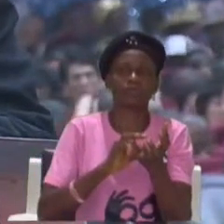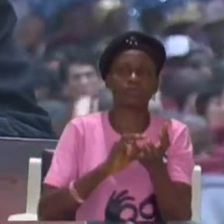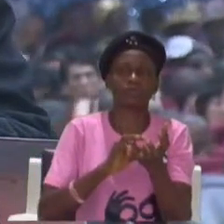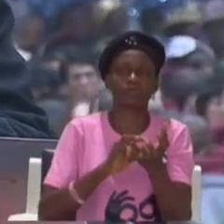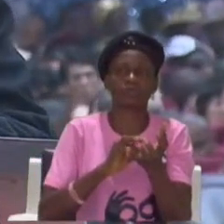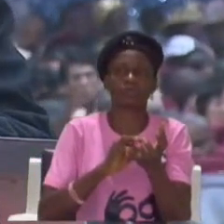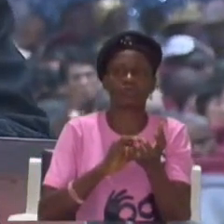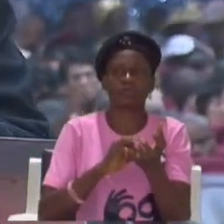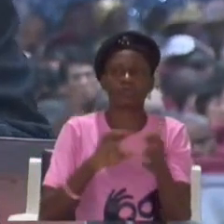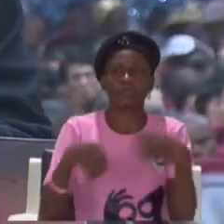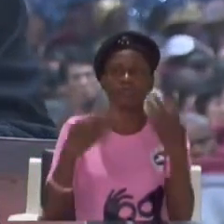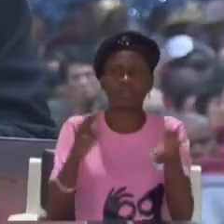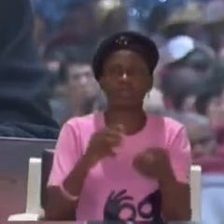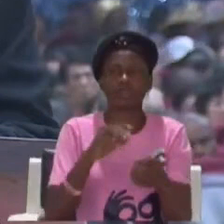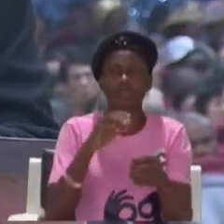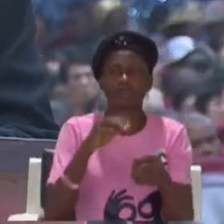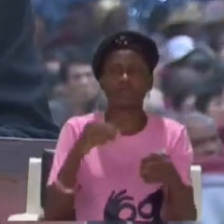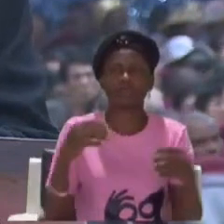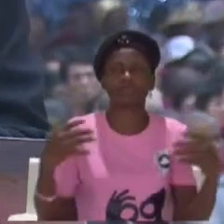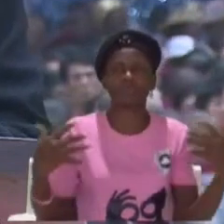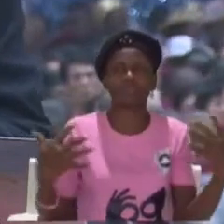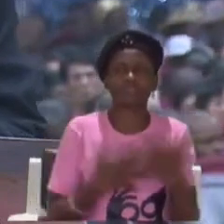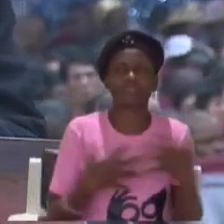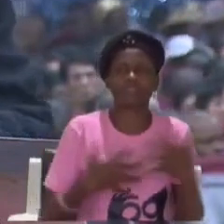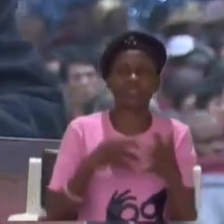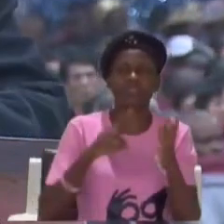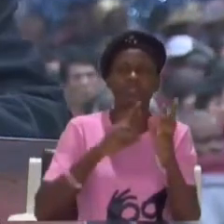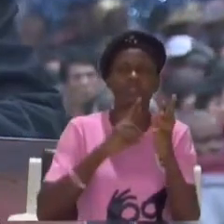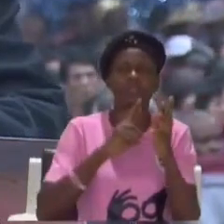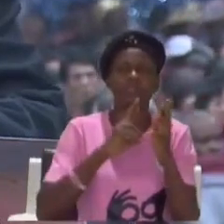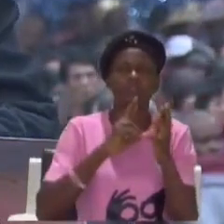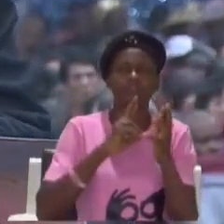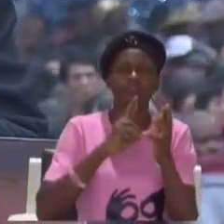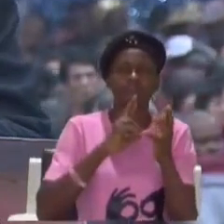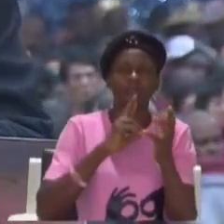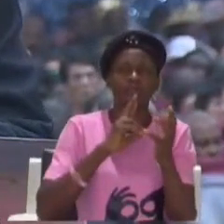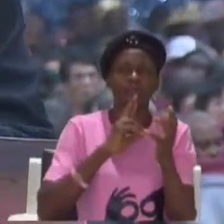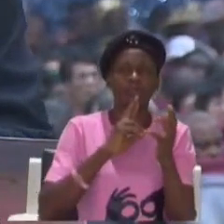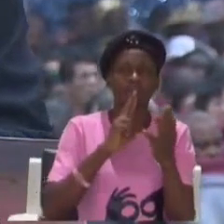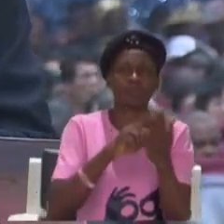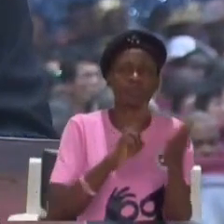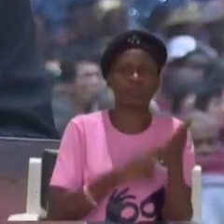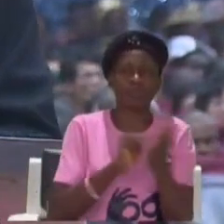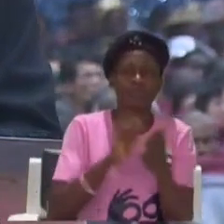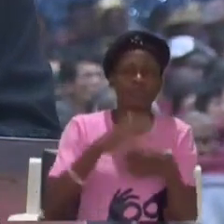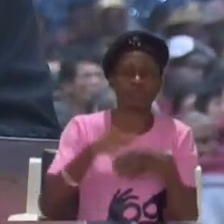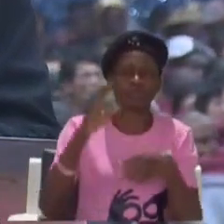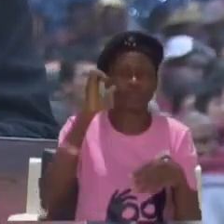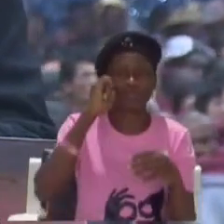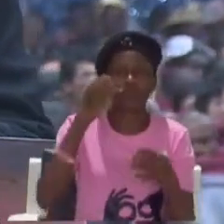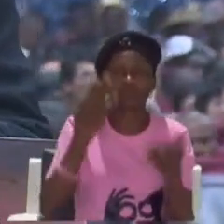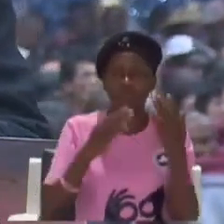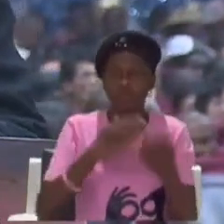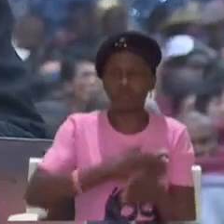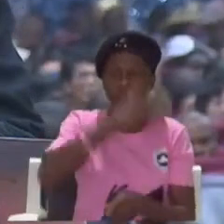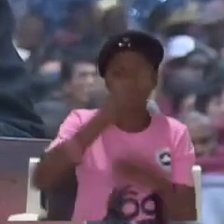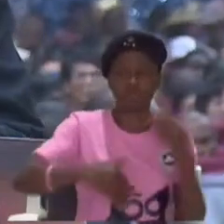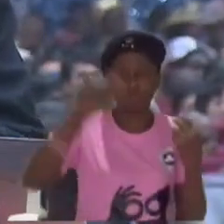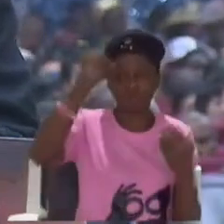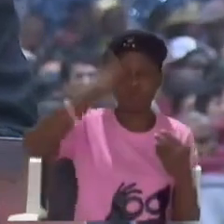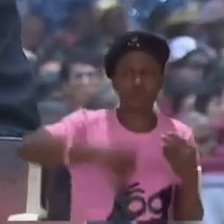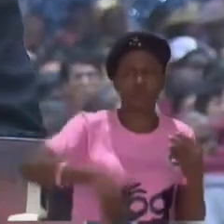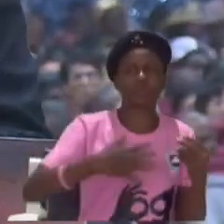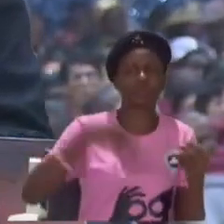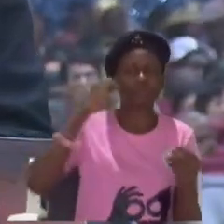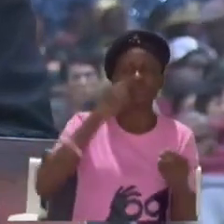scary report of the fact that after he will likely be paralyzed and his speech will